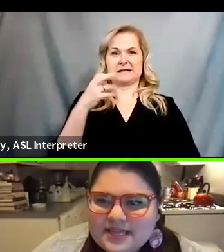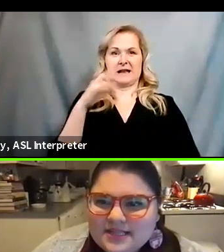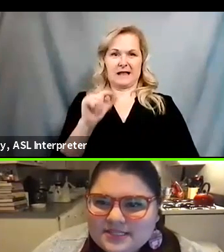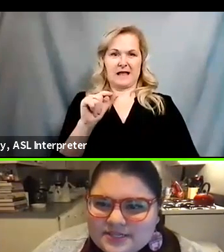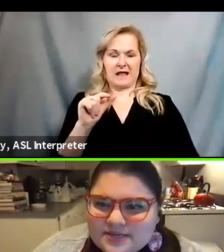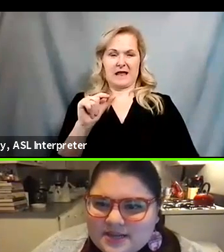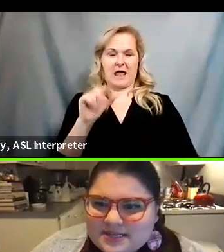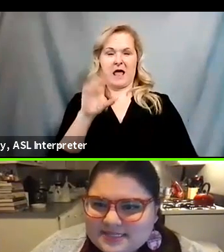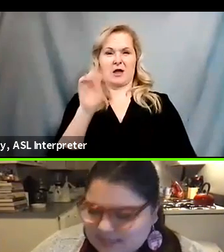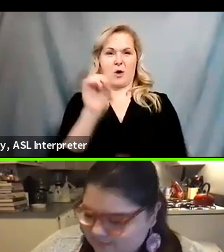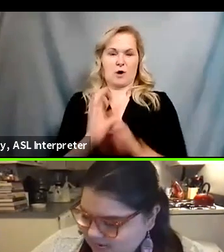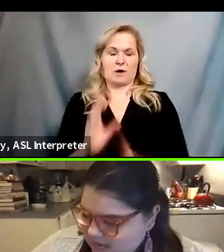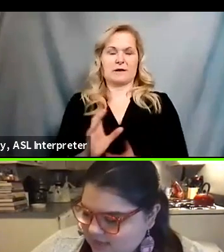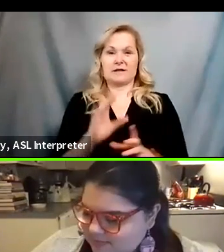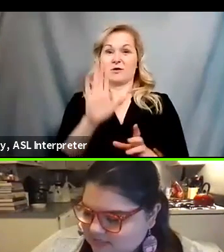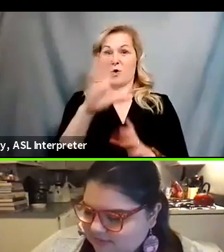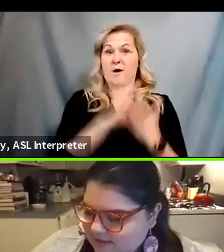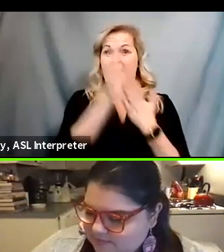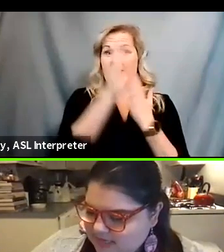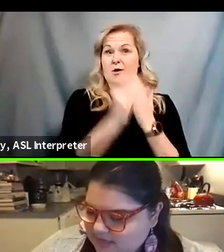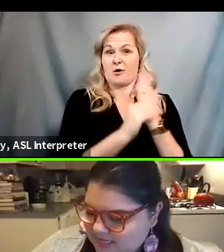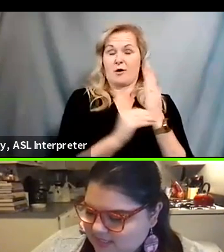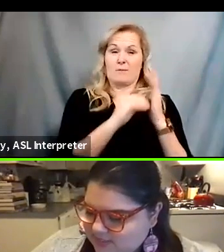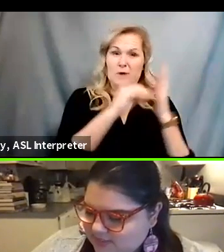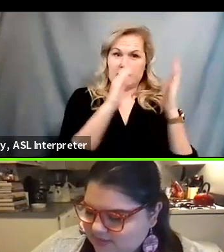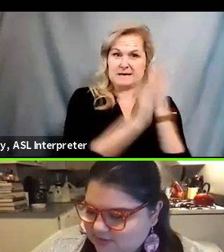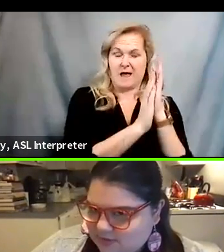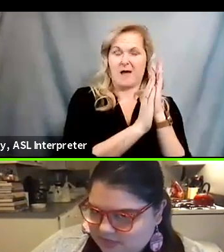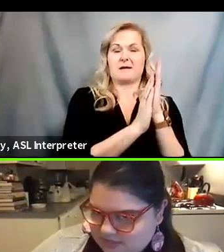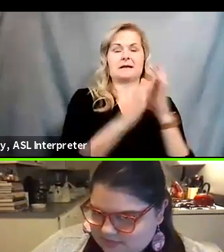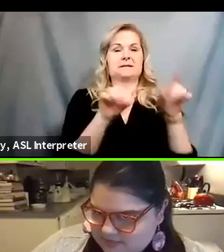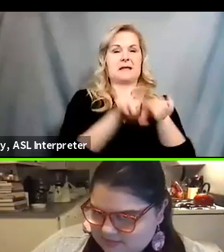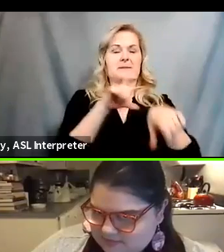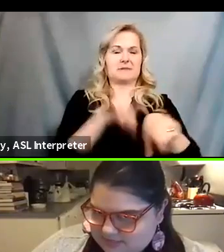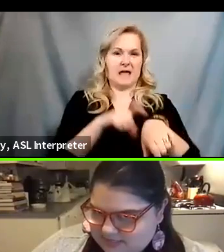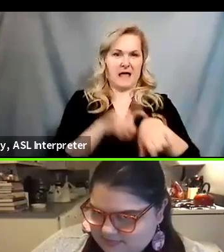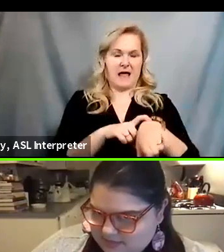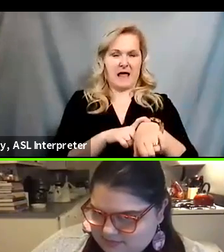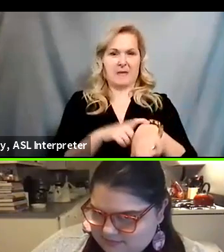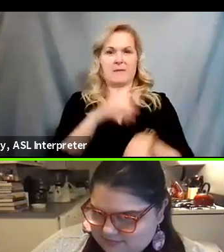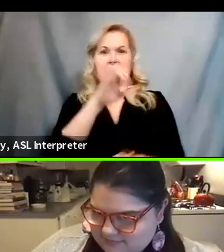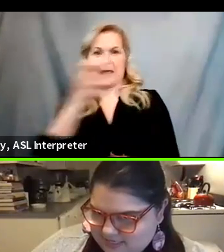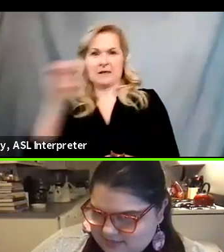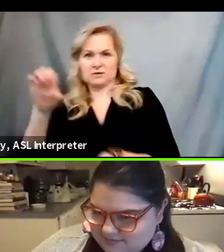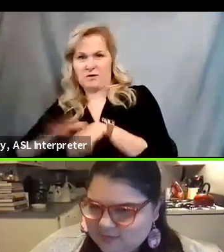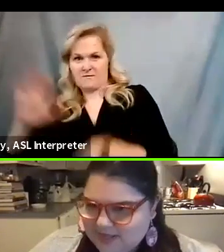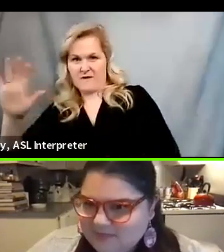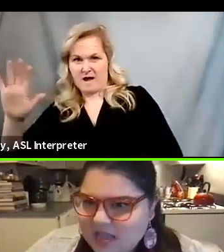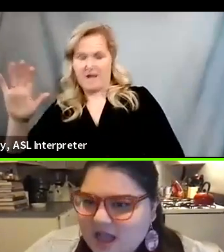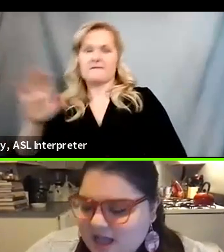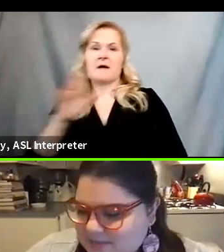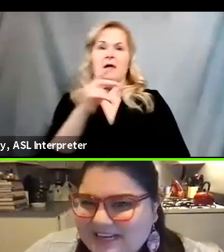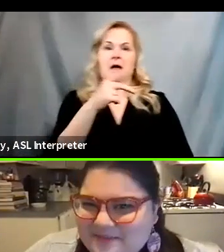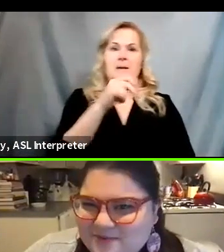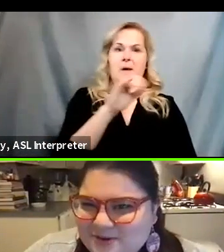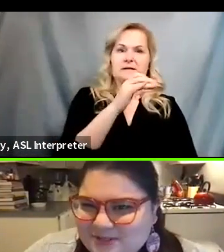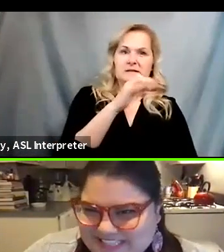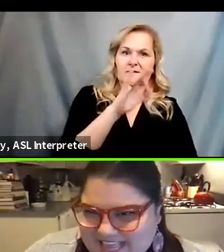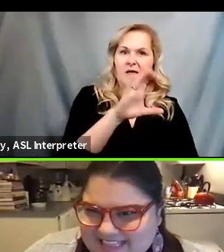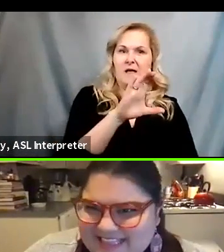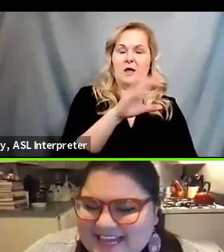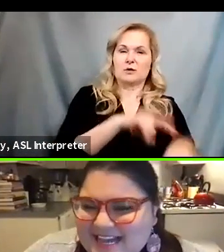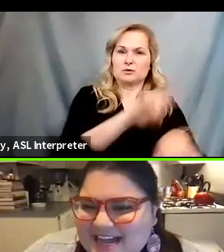put it on your calendar, same time, that's 5 p.m. Eastern, 2 p.m. Pacific. Yes, great. On